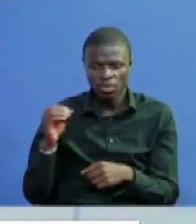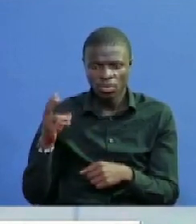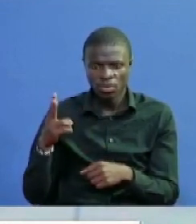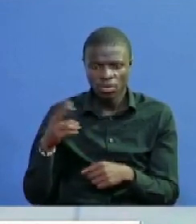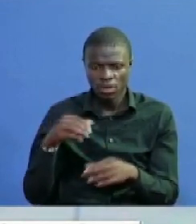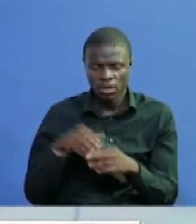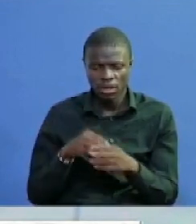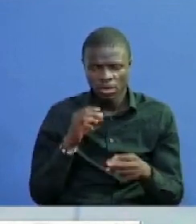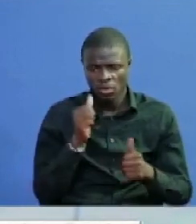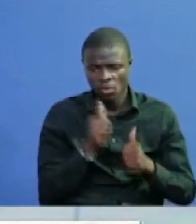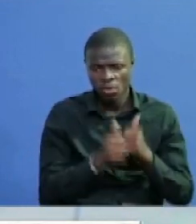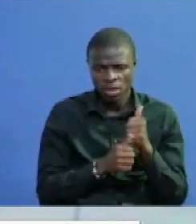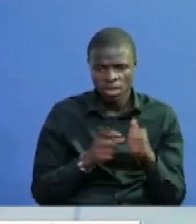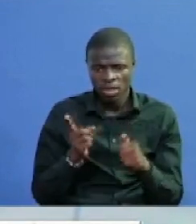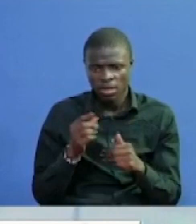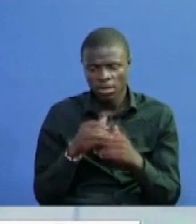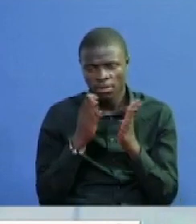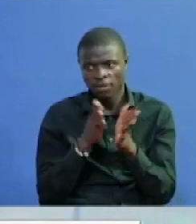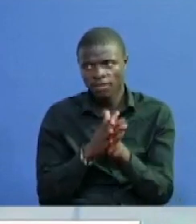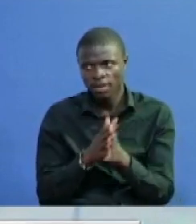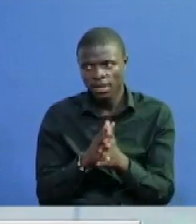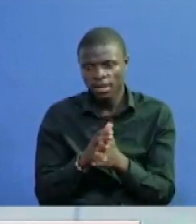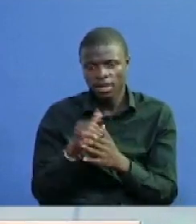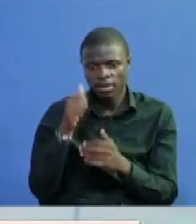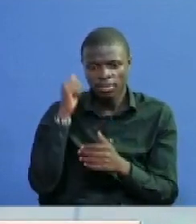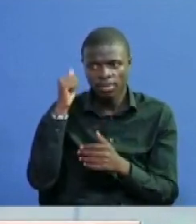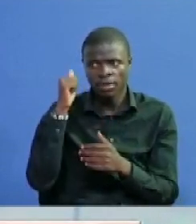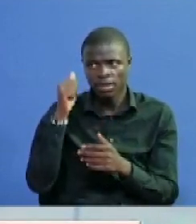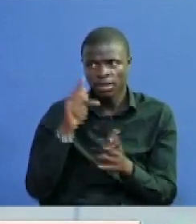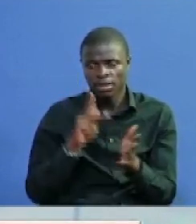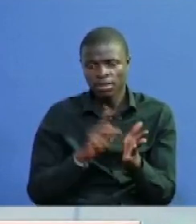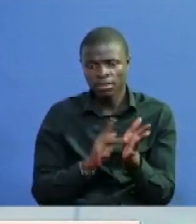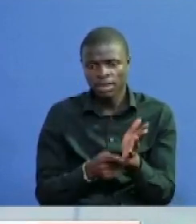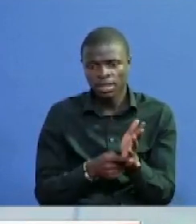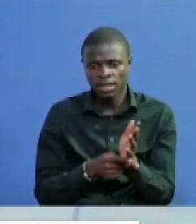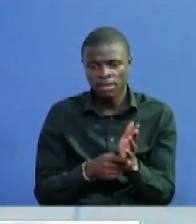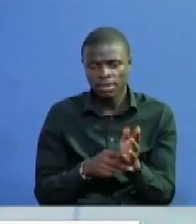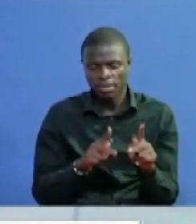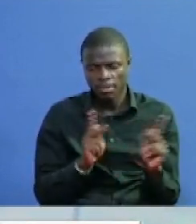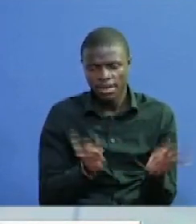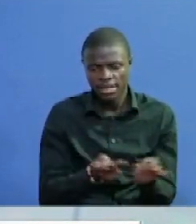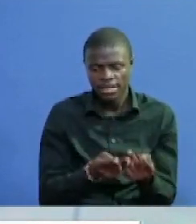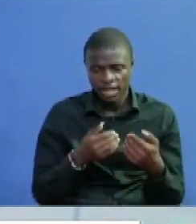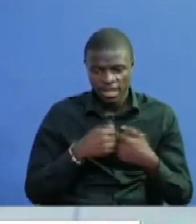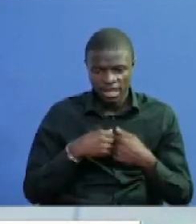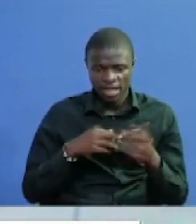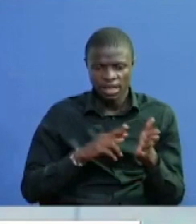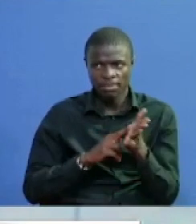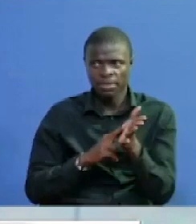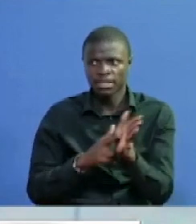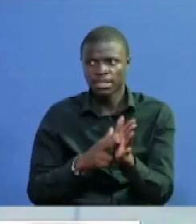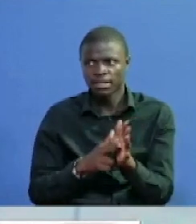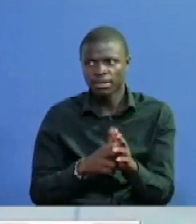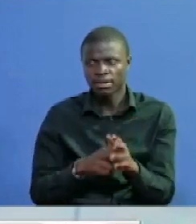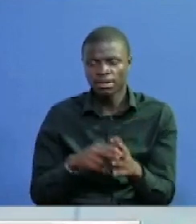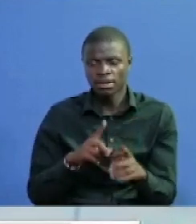which each of the leading political parties had a representative in the commission. But this process where